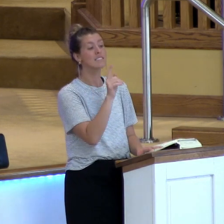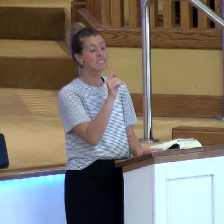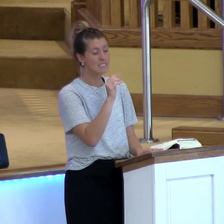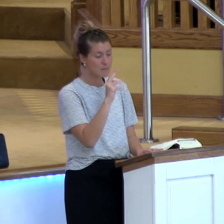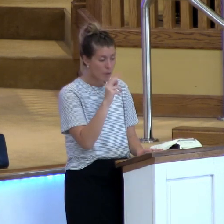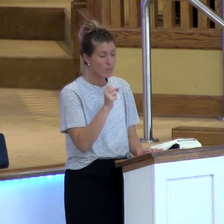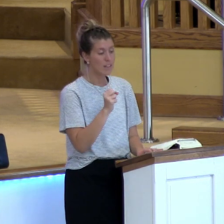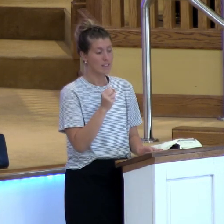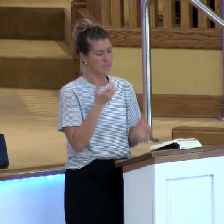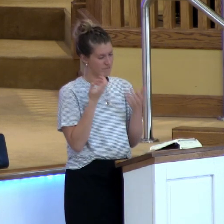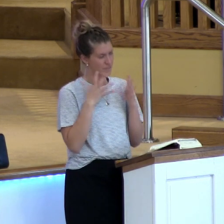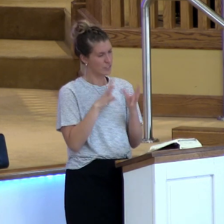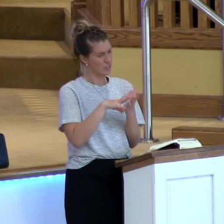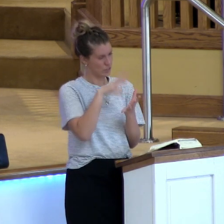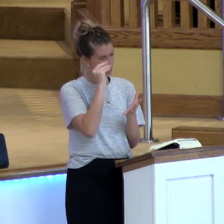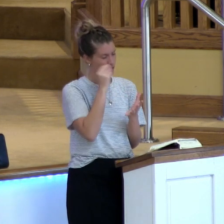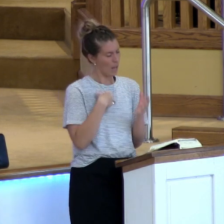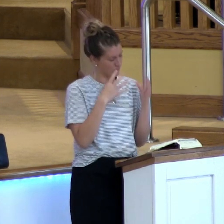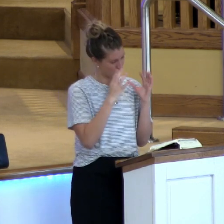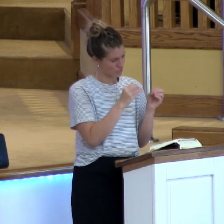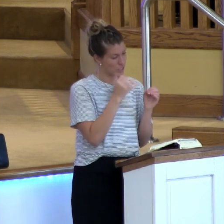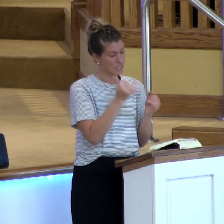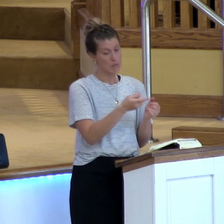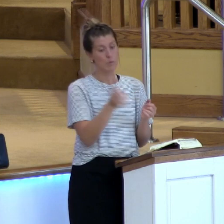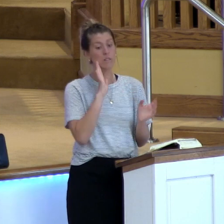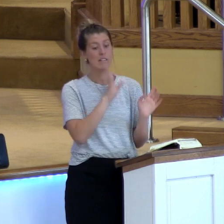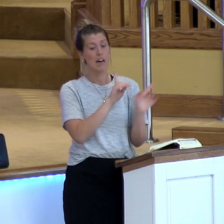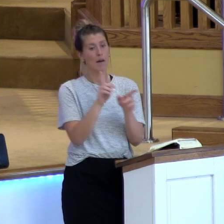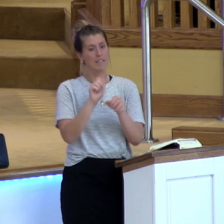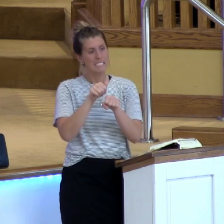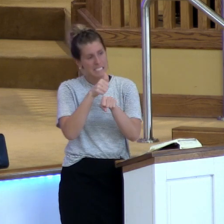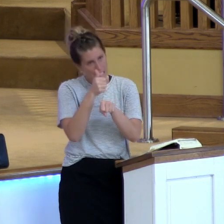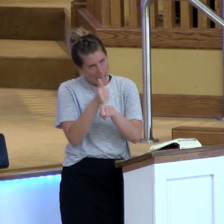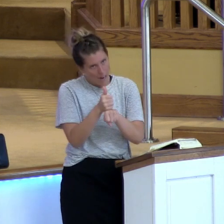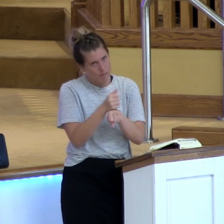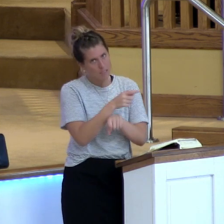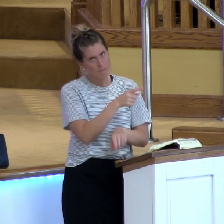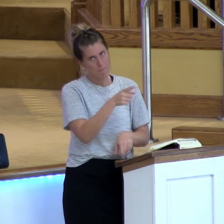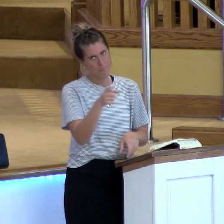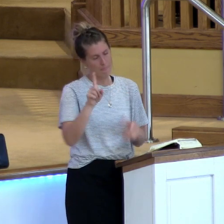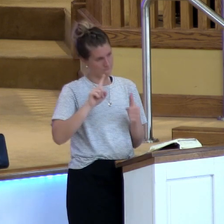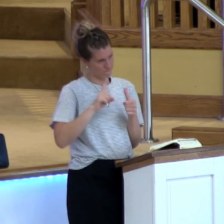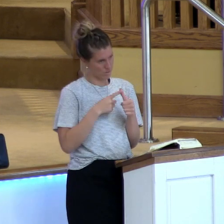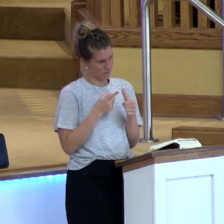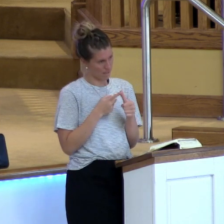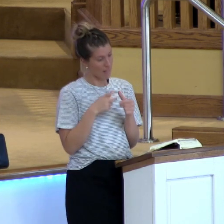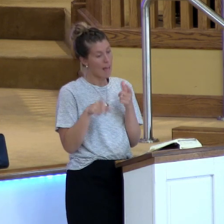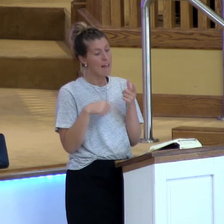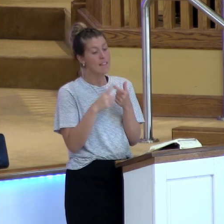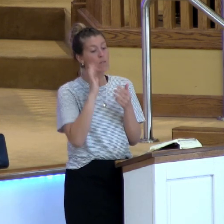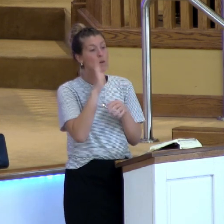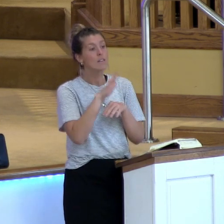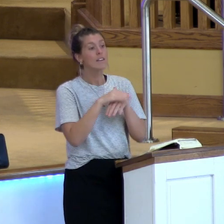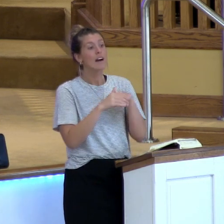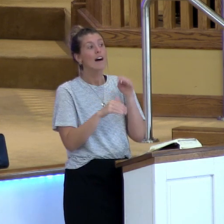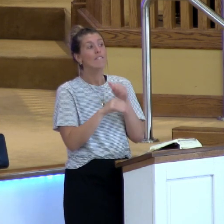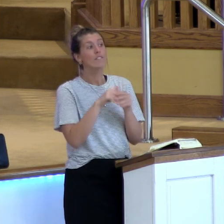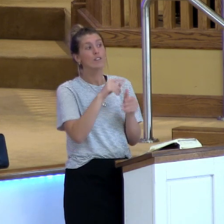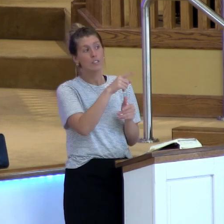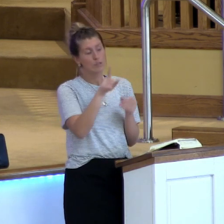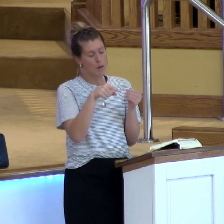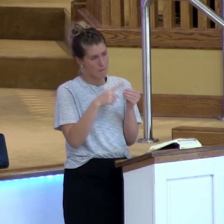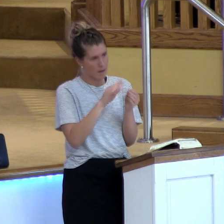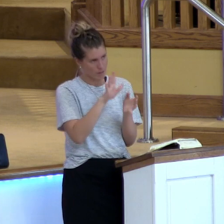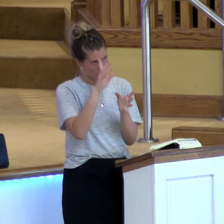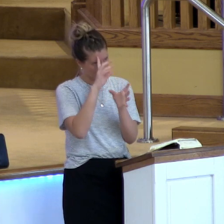down. I've been teaching him. He's going to come and establish you first. And then he's going to comfort you concerning your faith. In other words,